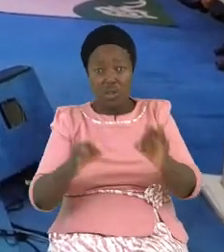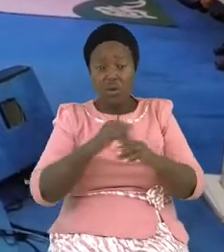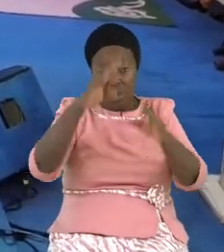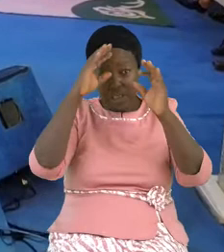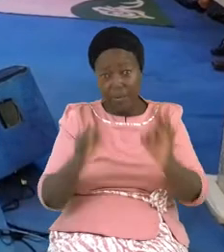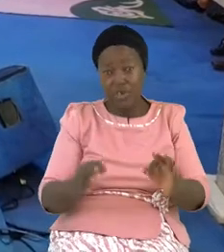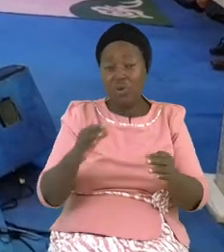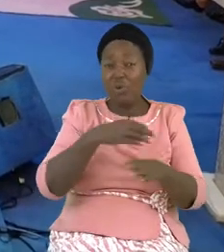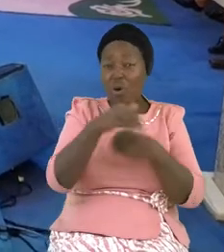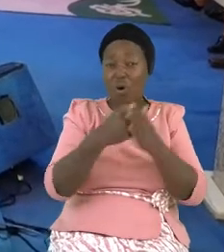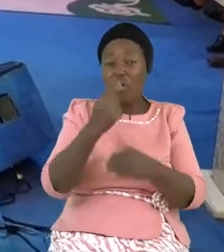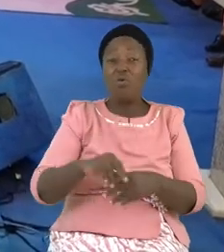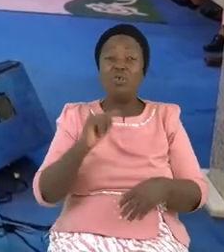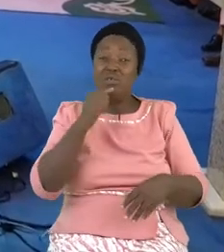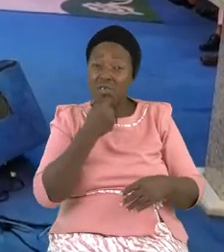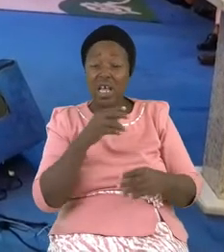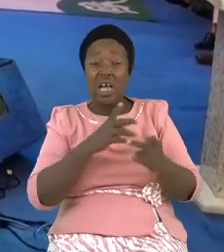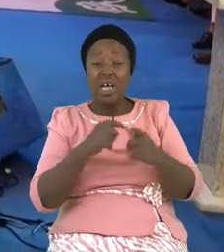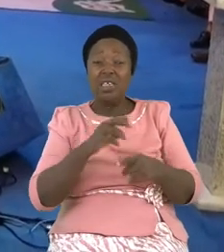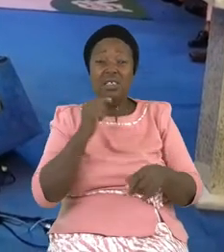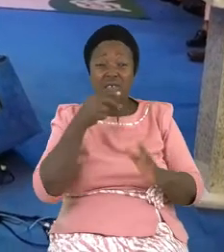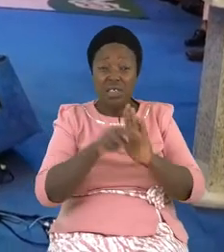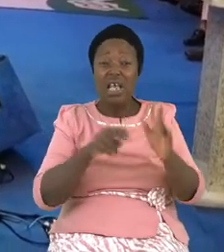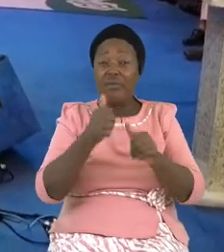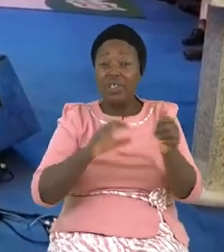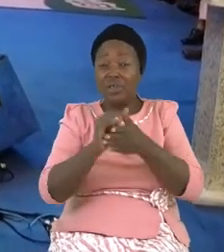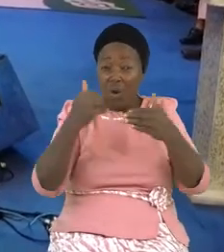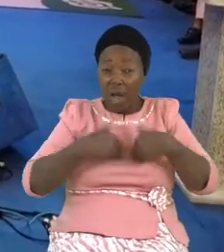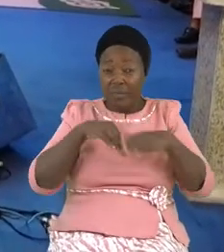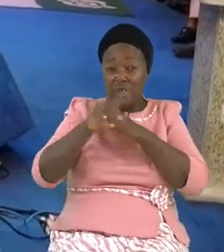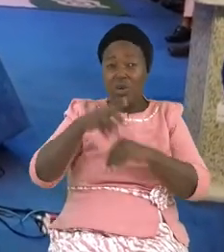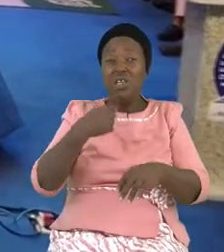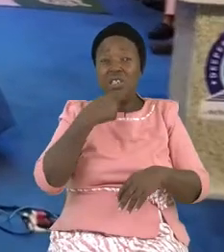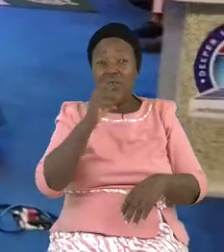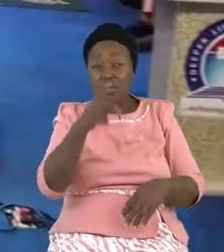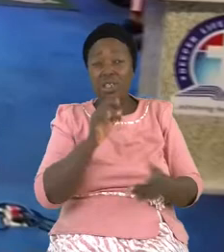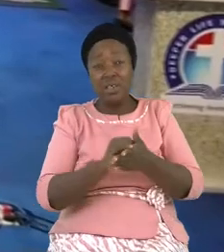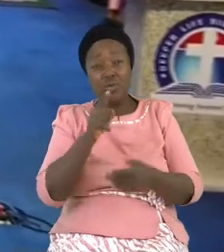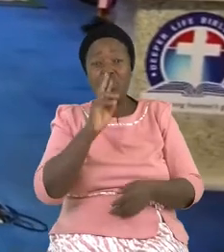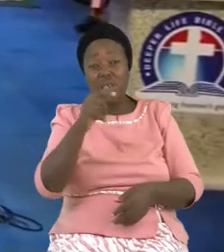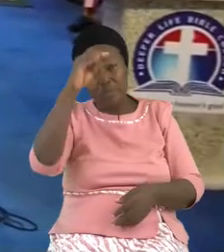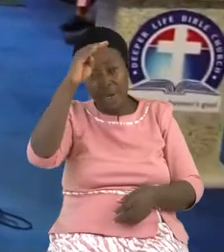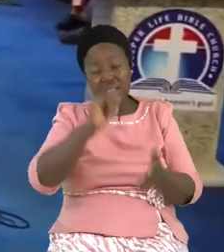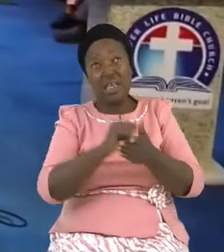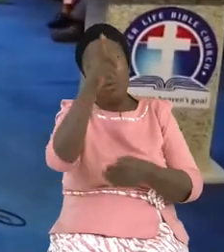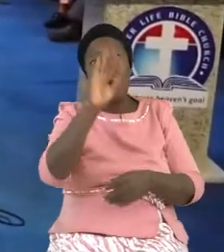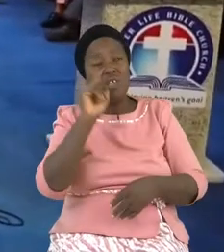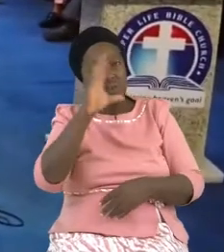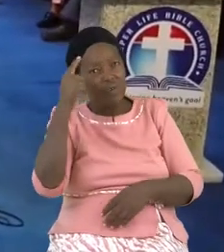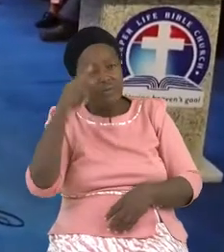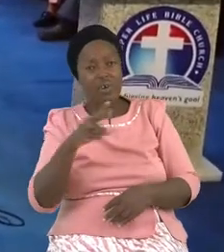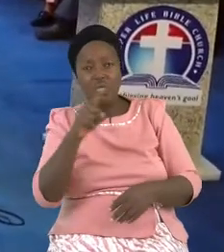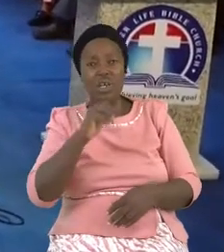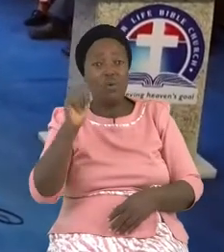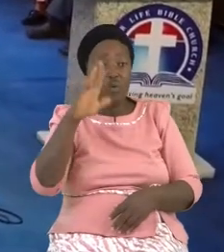your diligence, everything you've got in you tells you, you are the man Christ is looking for, you are the woman